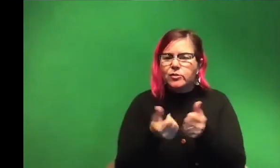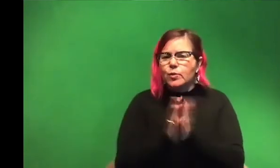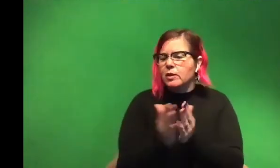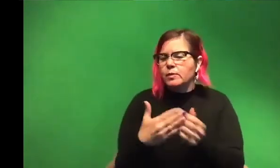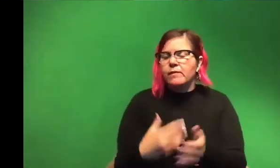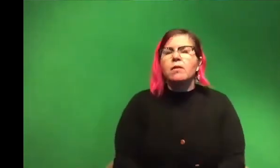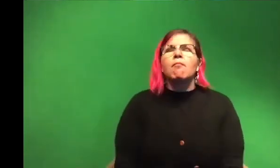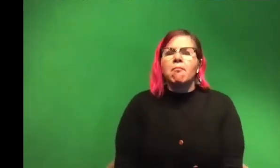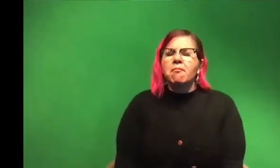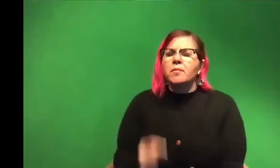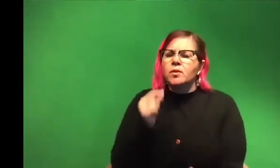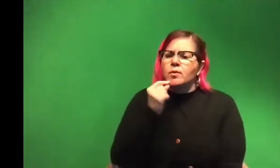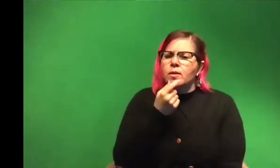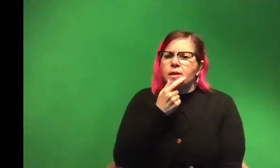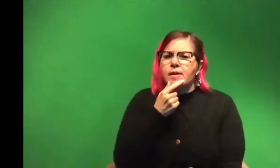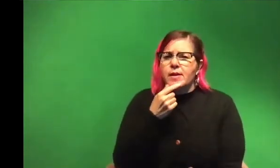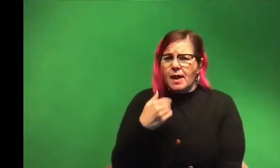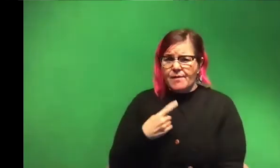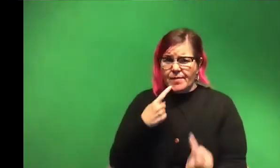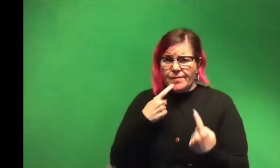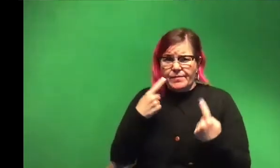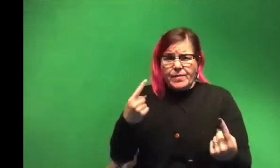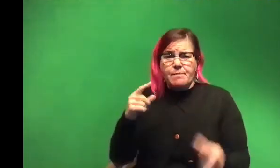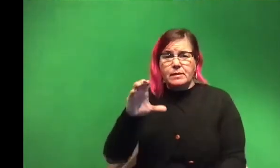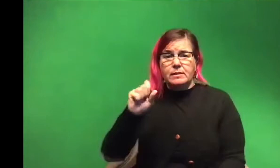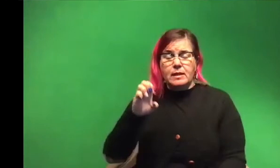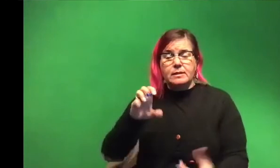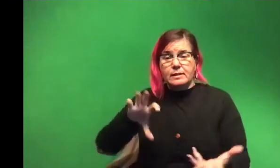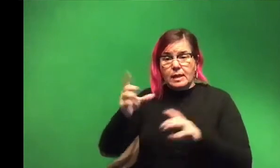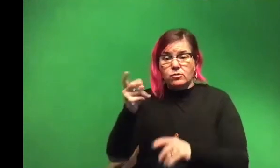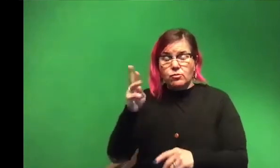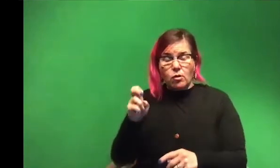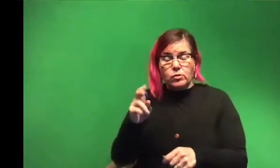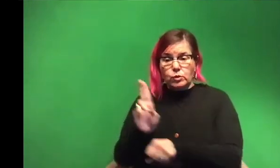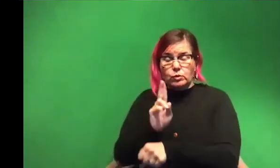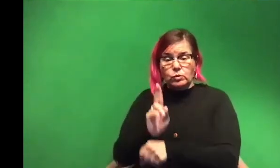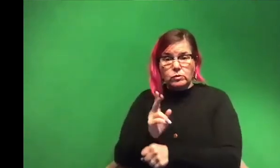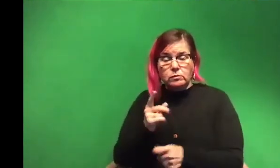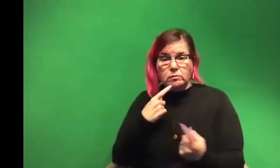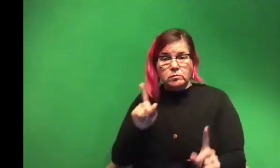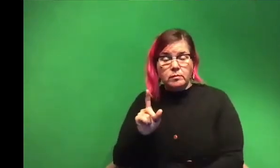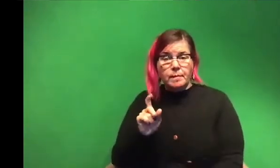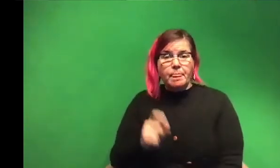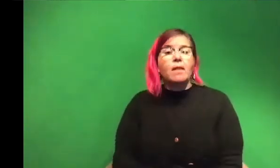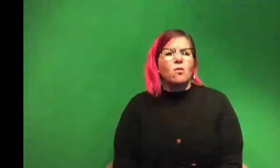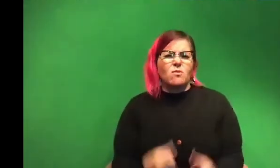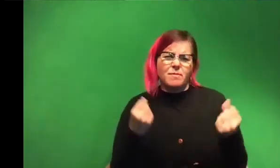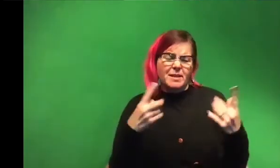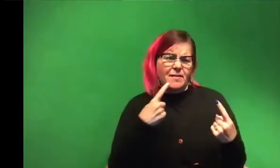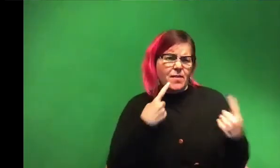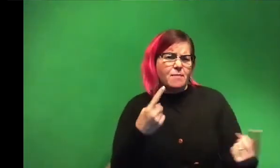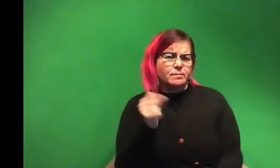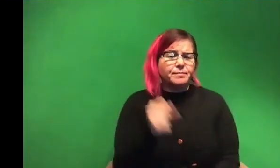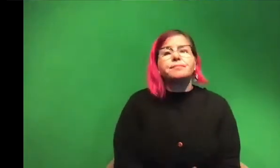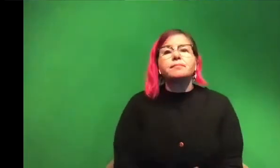Cool. Is there a famous case where disaster drones have been used? There are lots of famous cases.